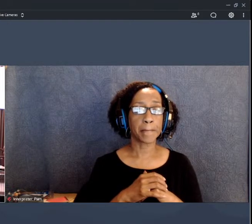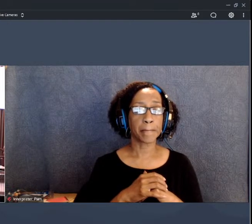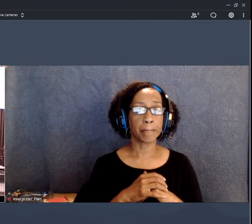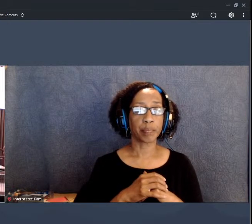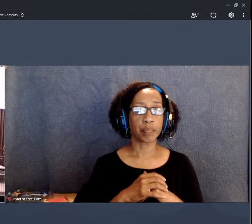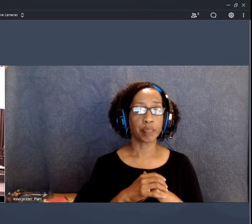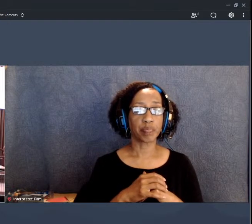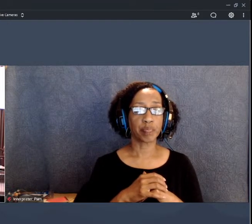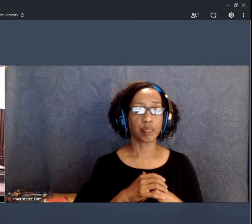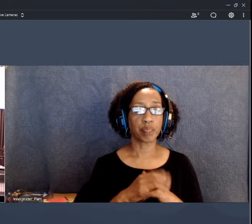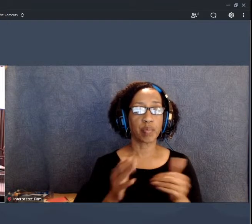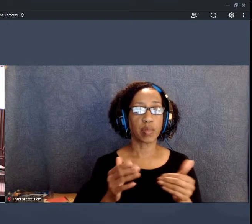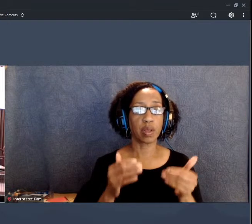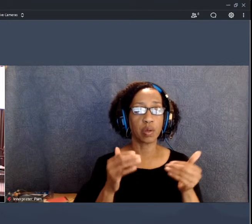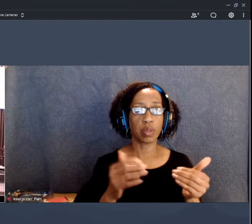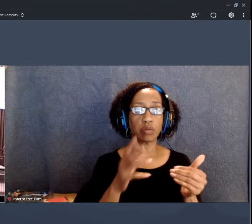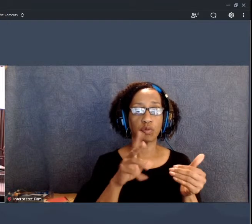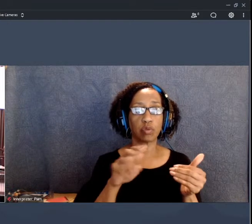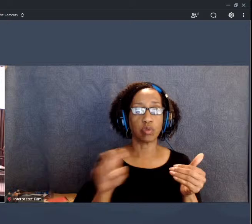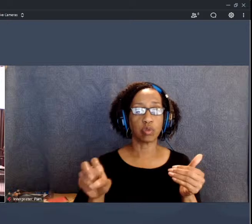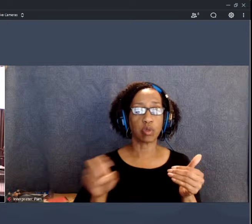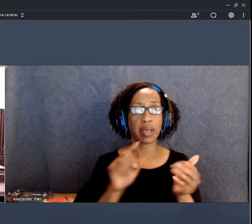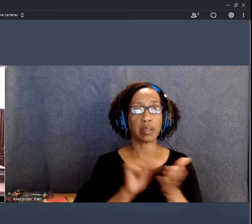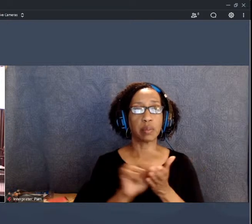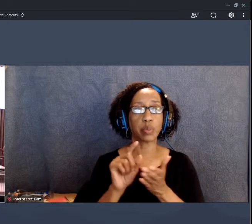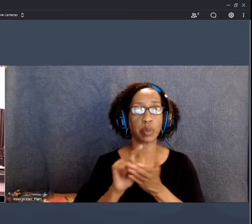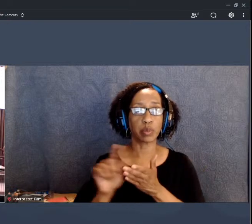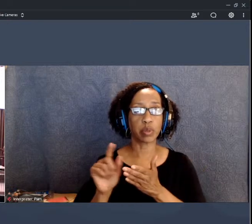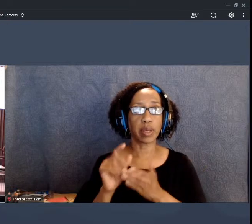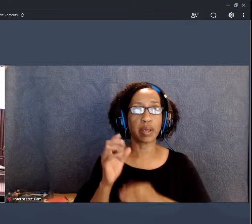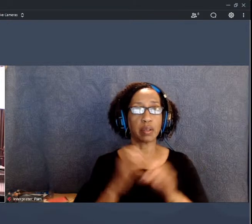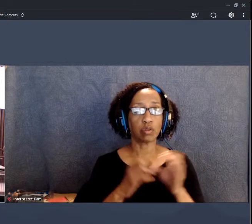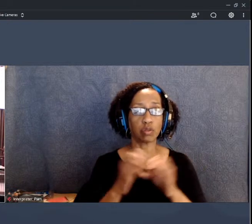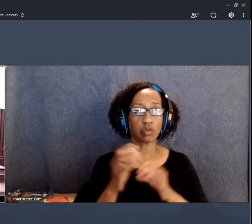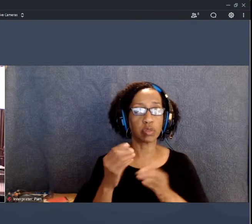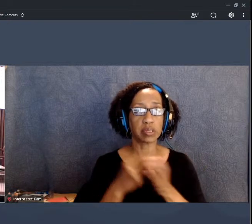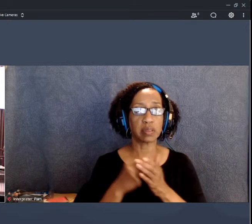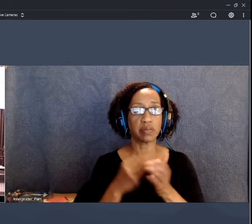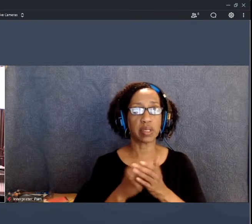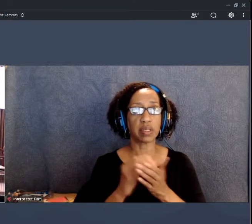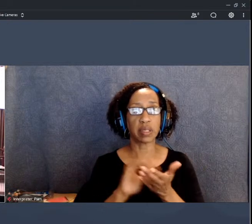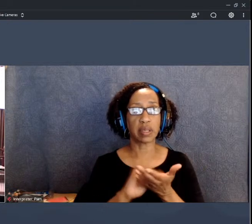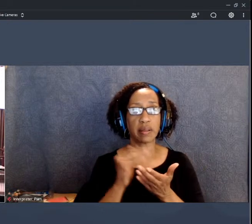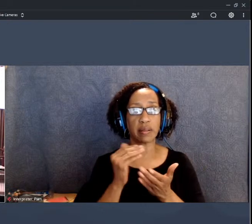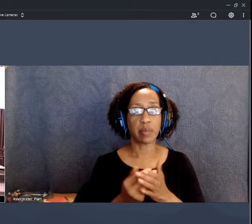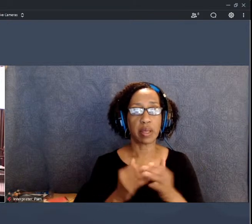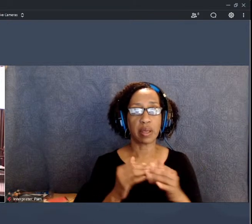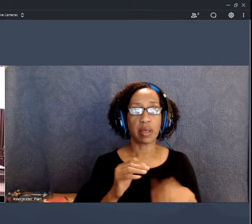is a resolution to transfer and appropriate construction funds in the amount of